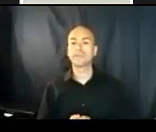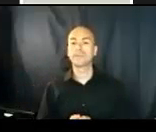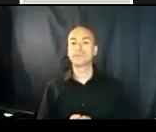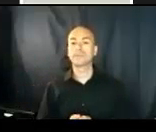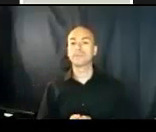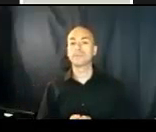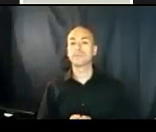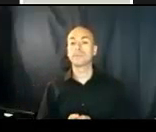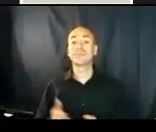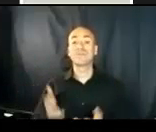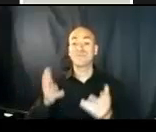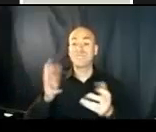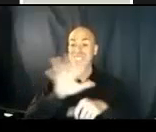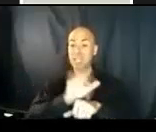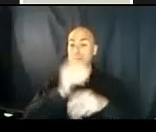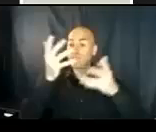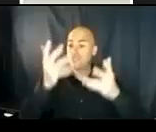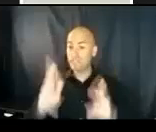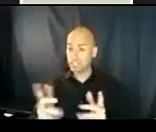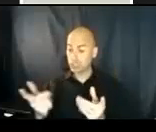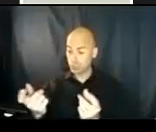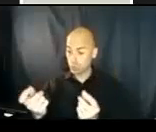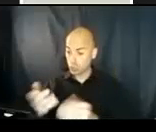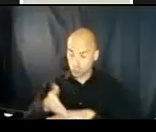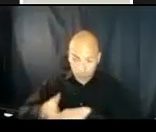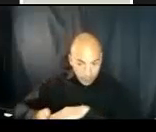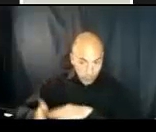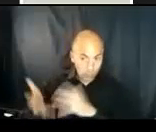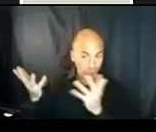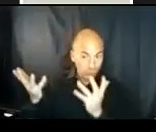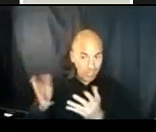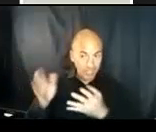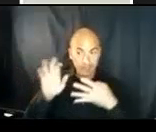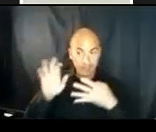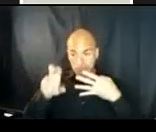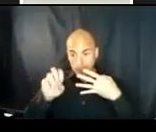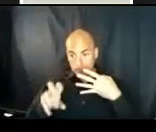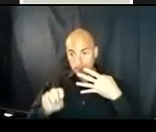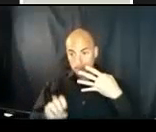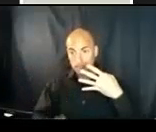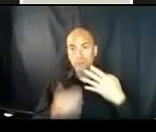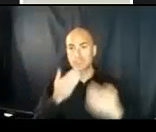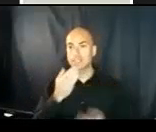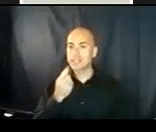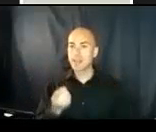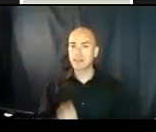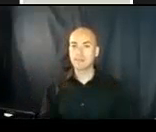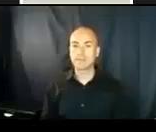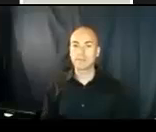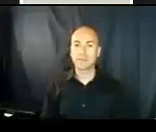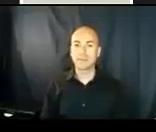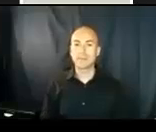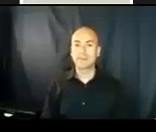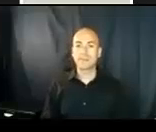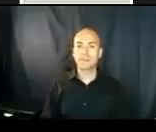do afterwards. And one of the things that I highly recommend, and I'm